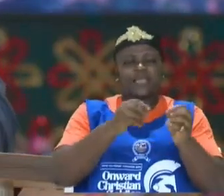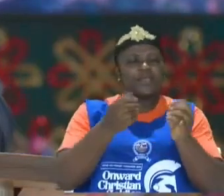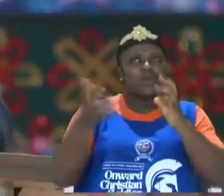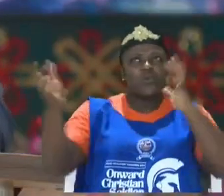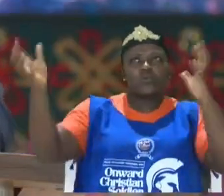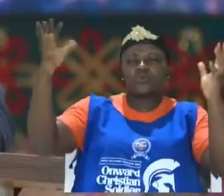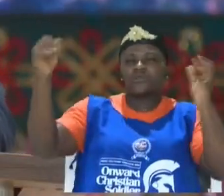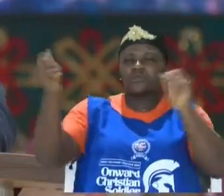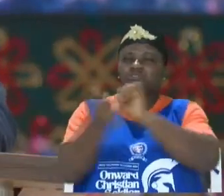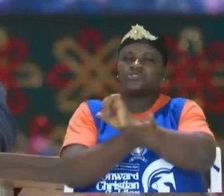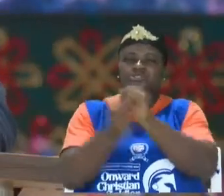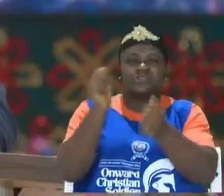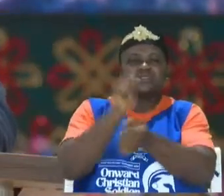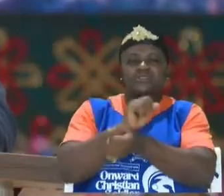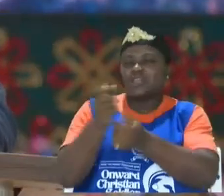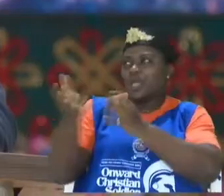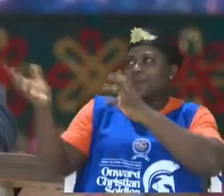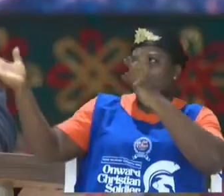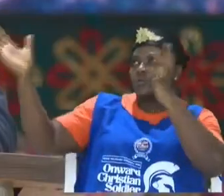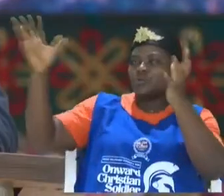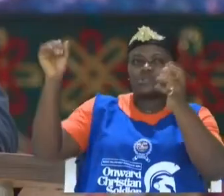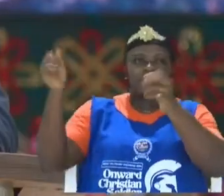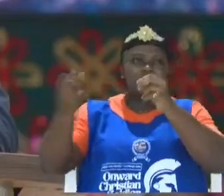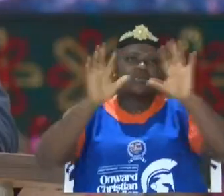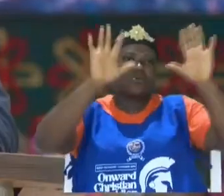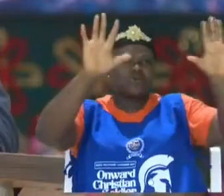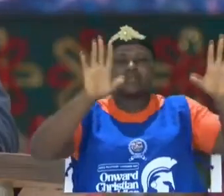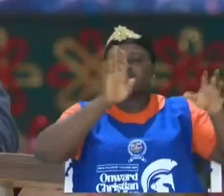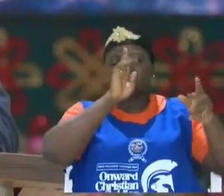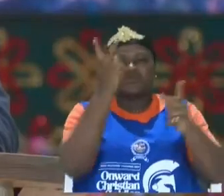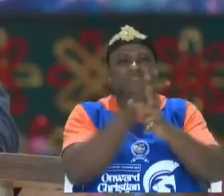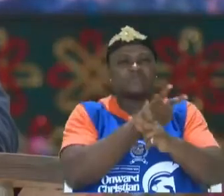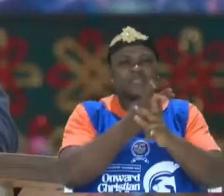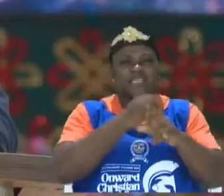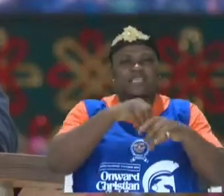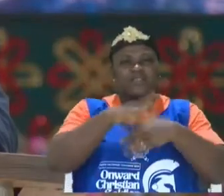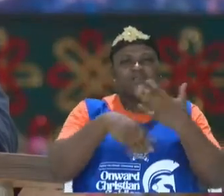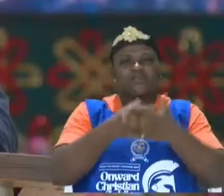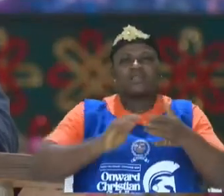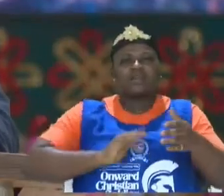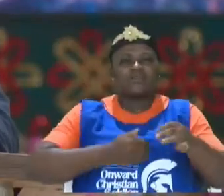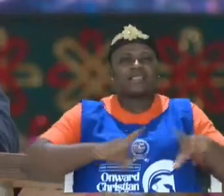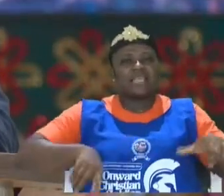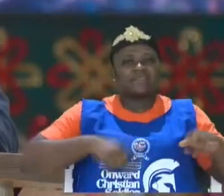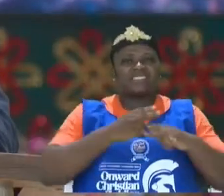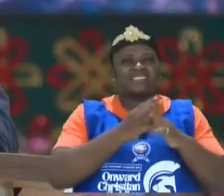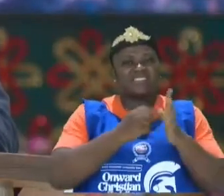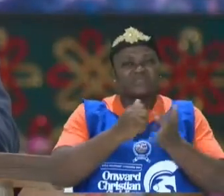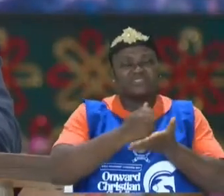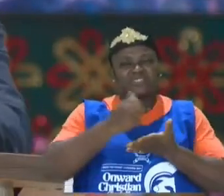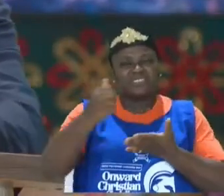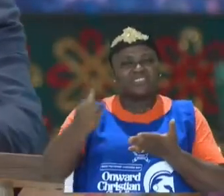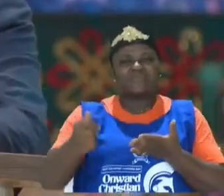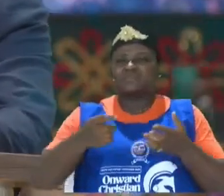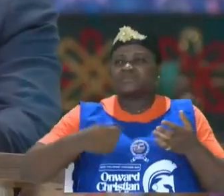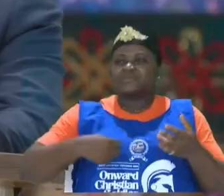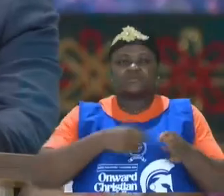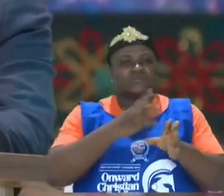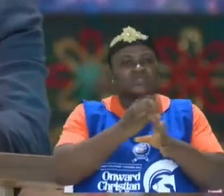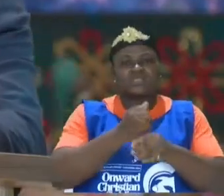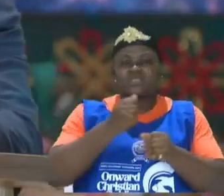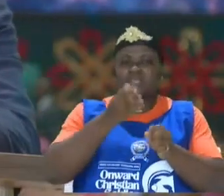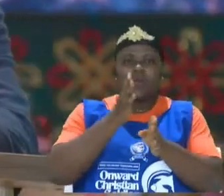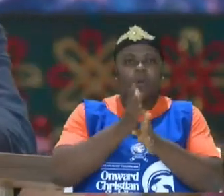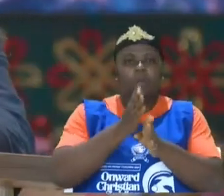his wonders be multiplied in all of our lives in the mighty name of Jesus. We take the